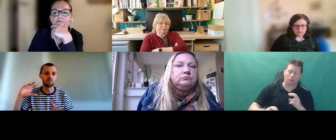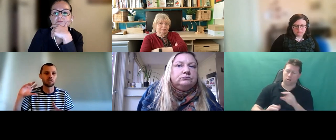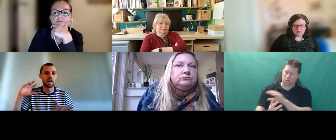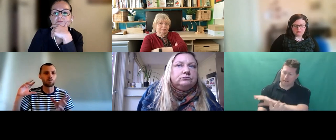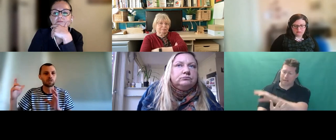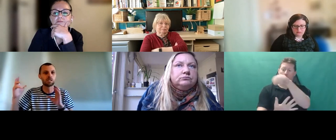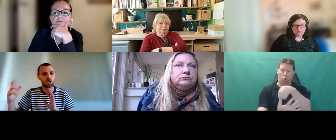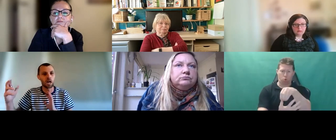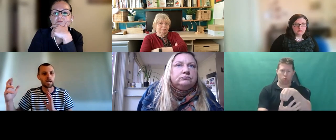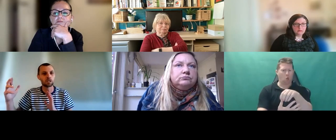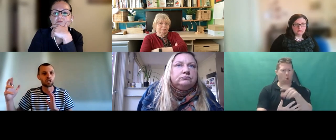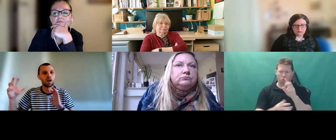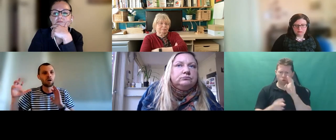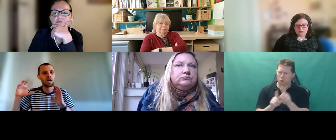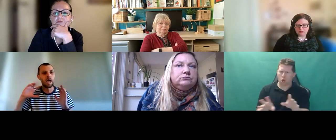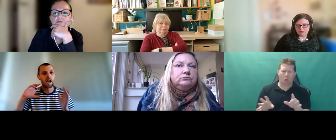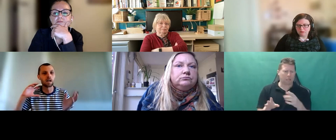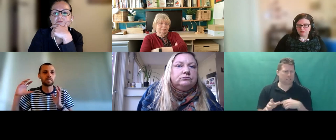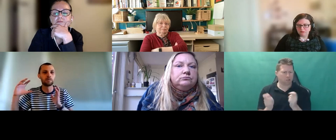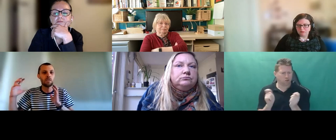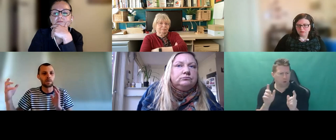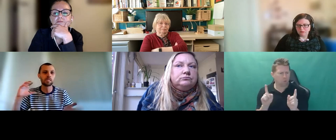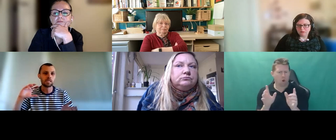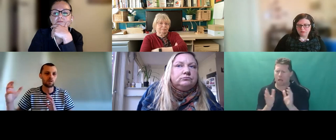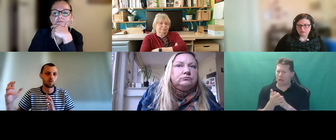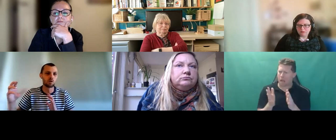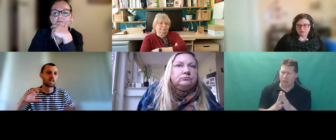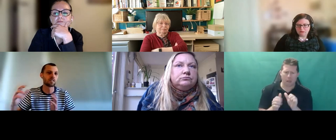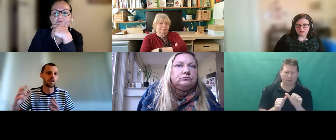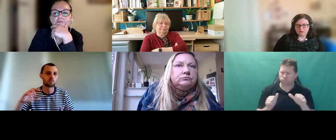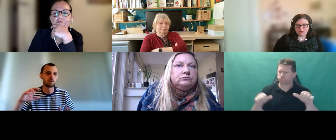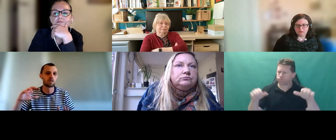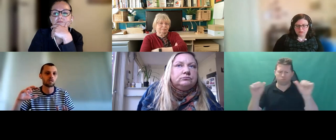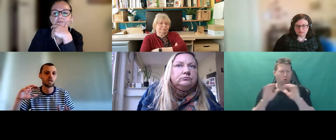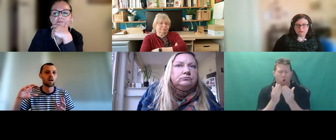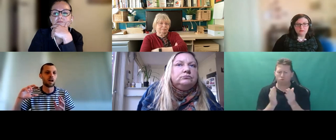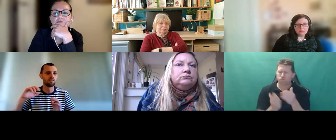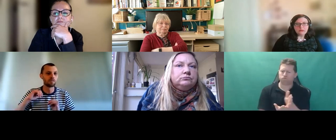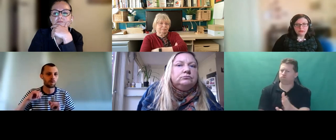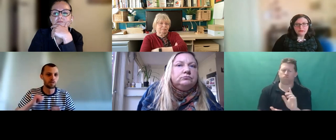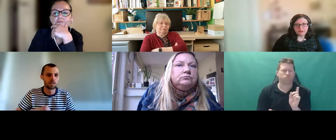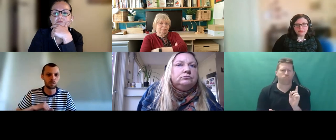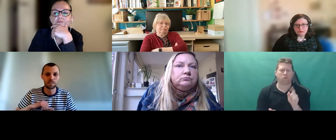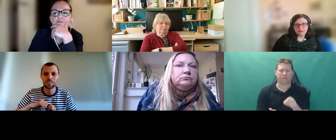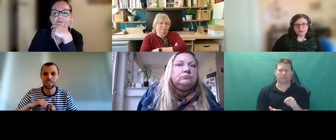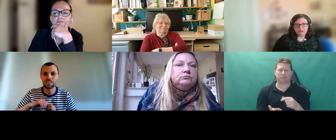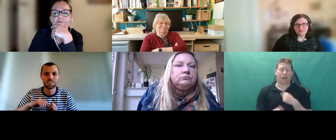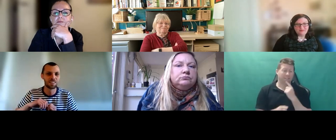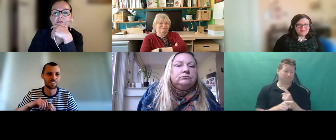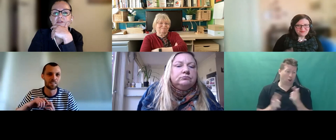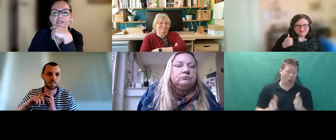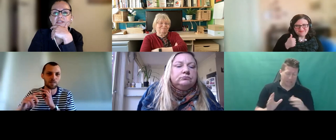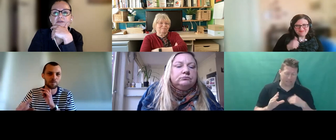what does it look like? What does it change? How do we then perceive the world and navigate the world? I've spoken too much. So I'll leave it